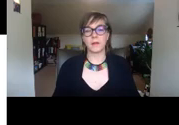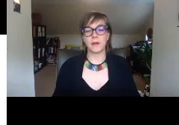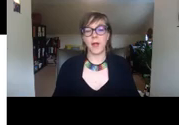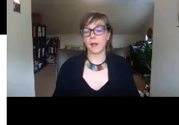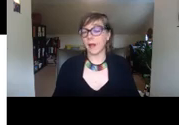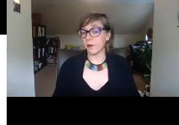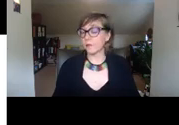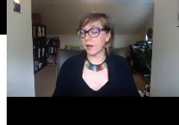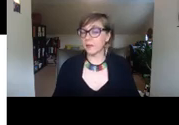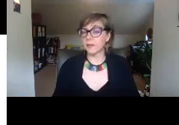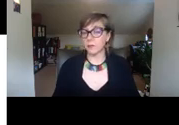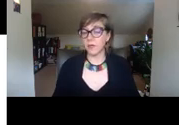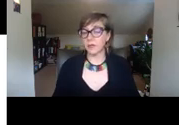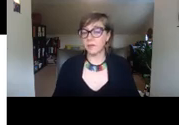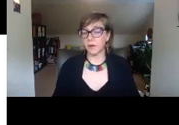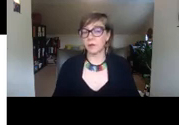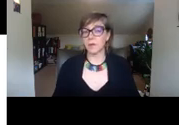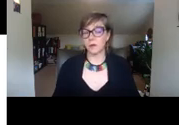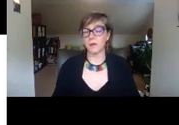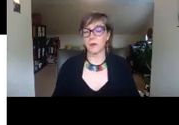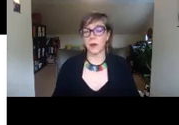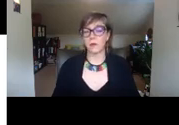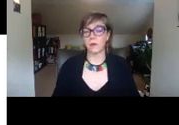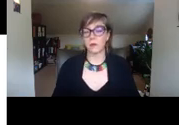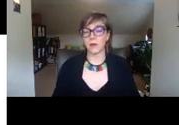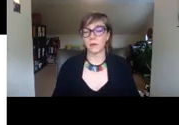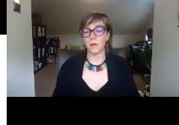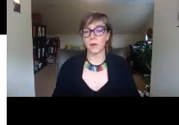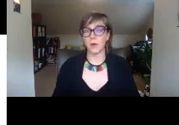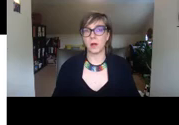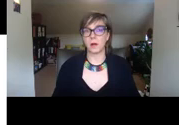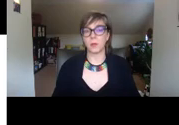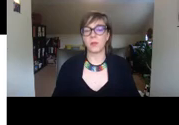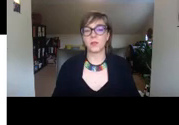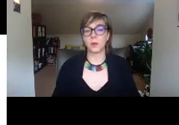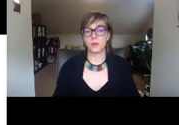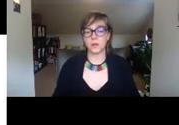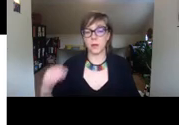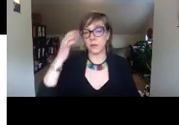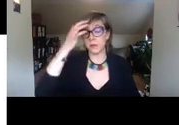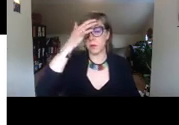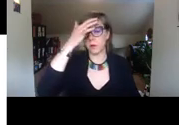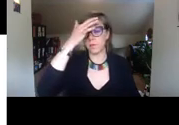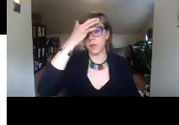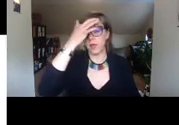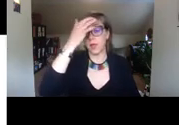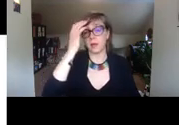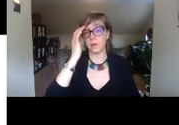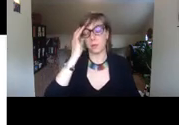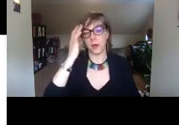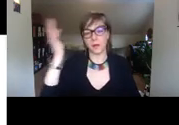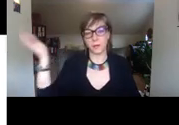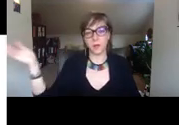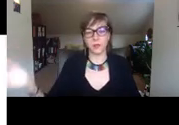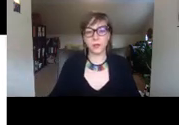And I don't, at least for me, it's felt very, very powerful. I a couple of weeks ago went to see my mother-in-law,